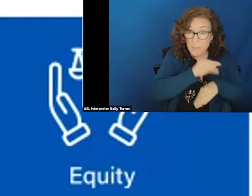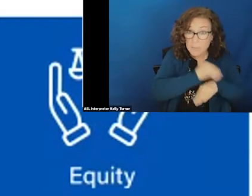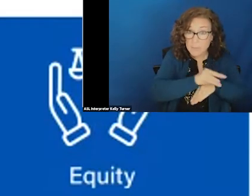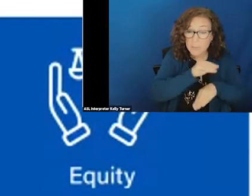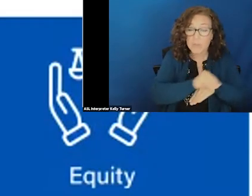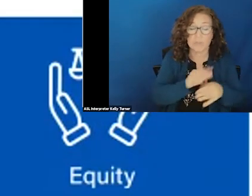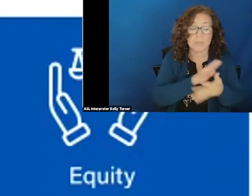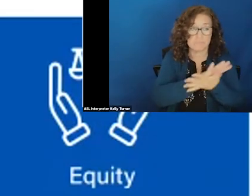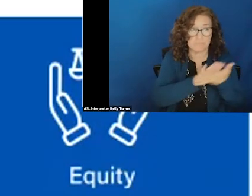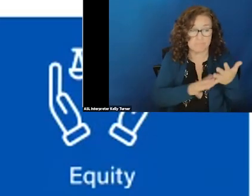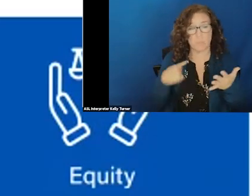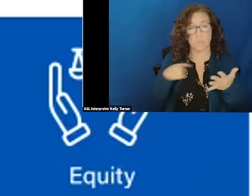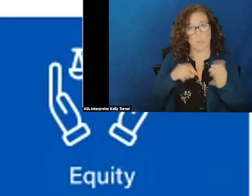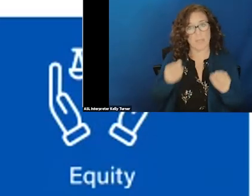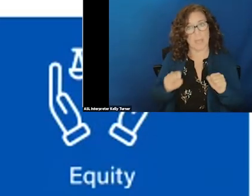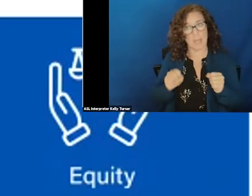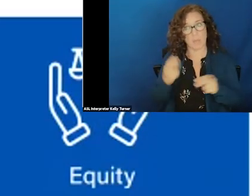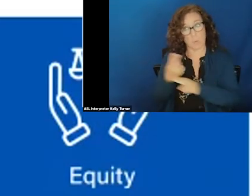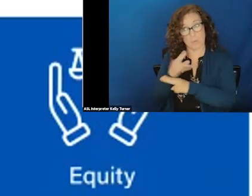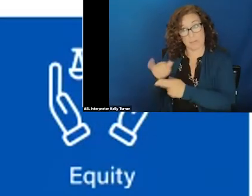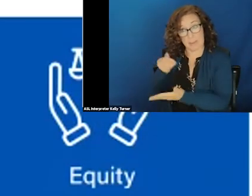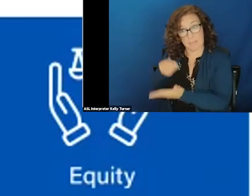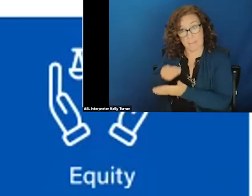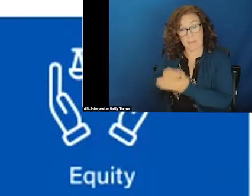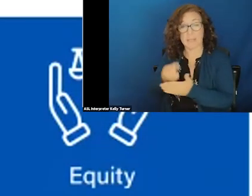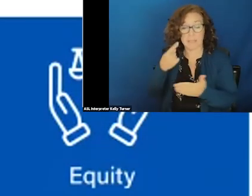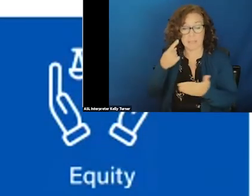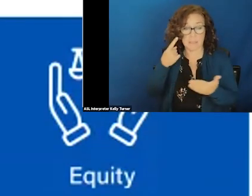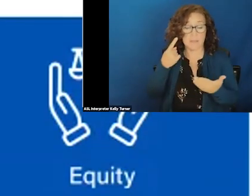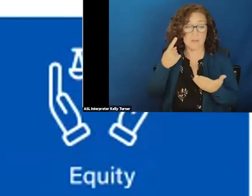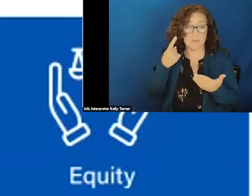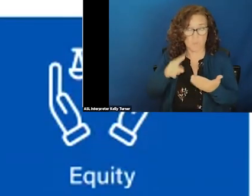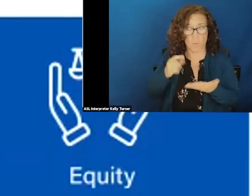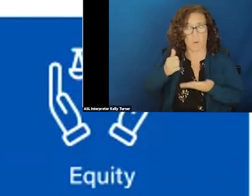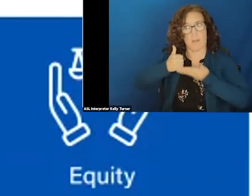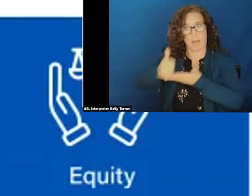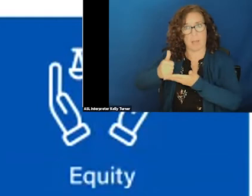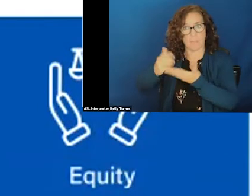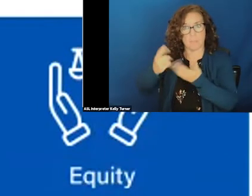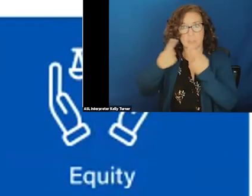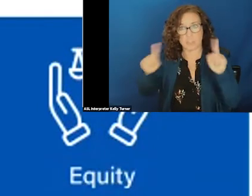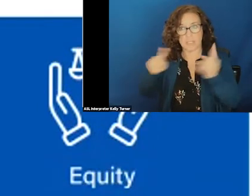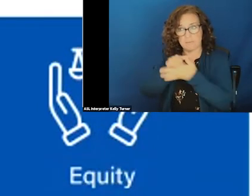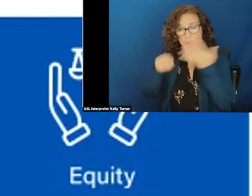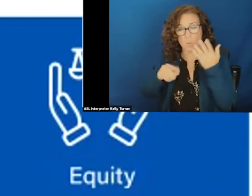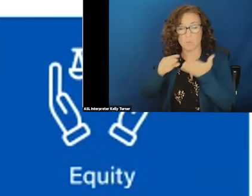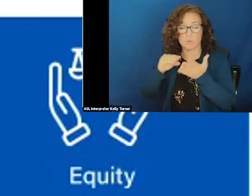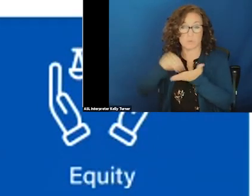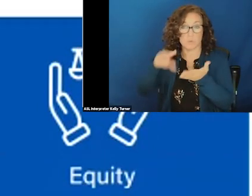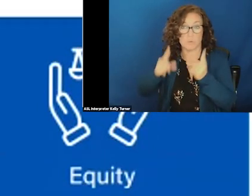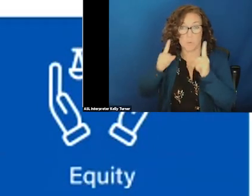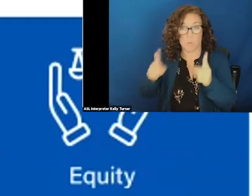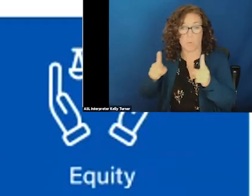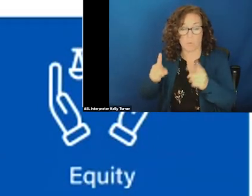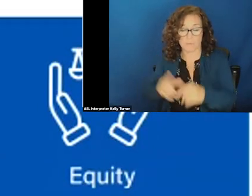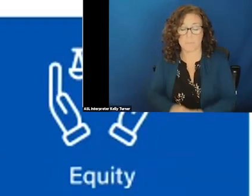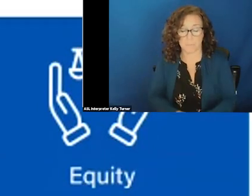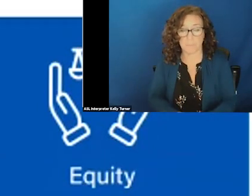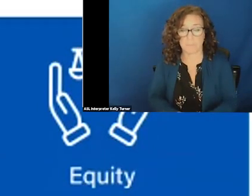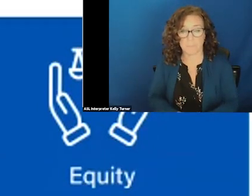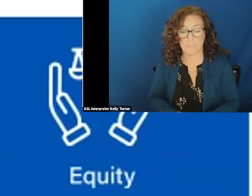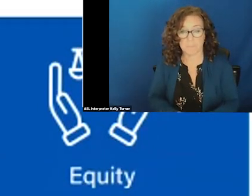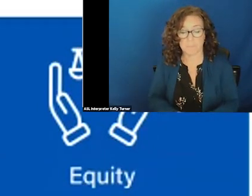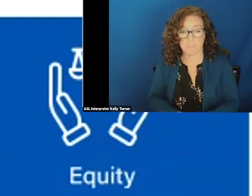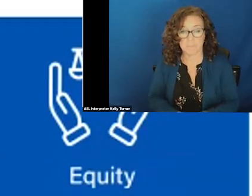outlined. In thinking about how we position these funds, we also know that we have an